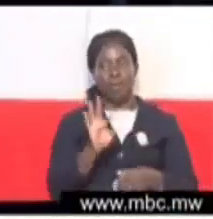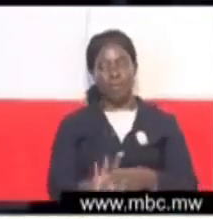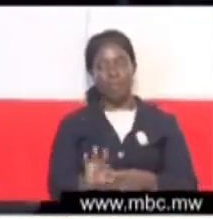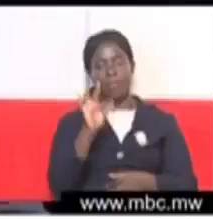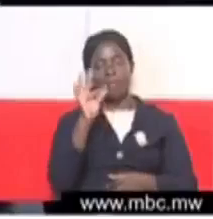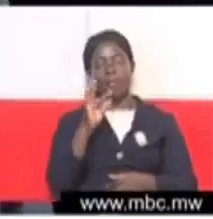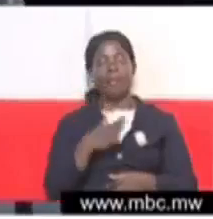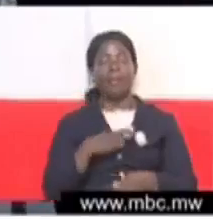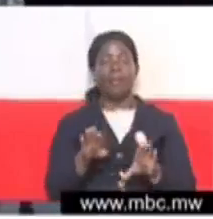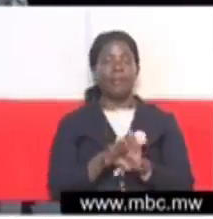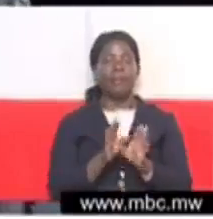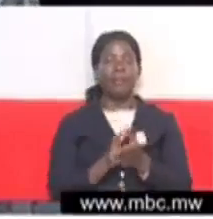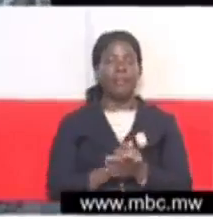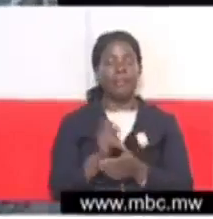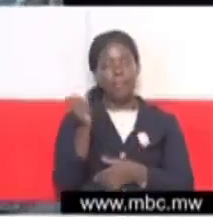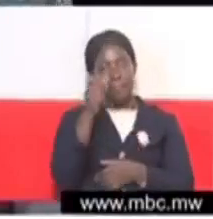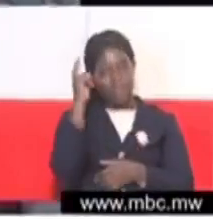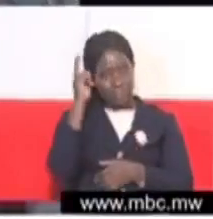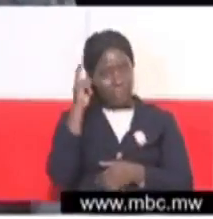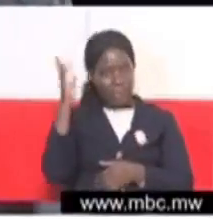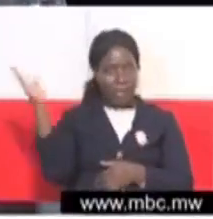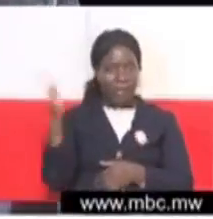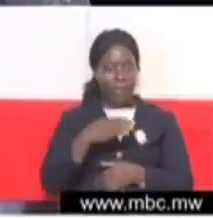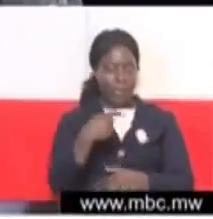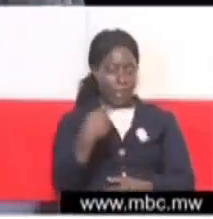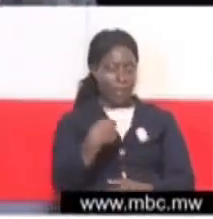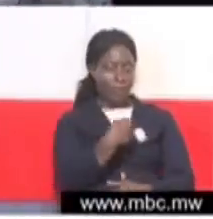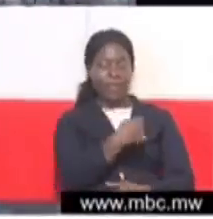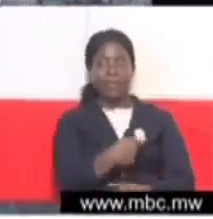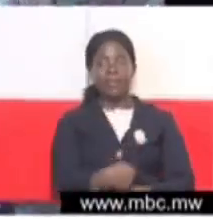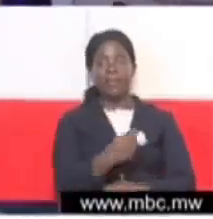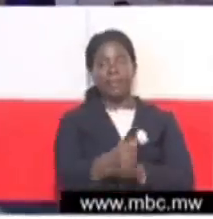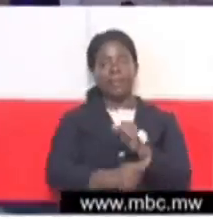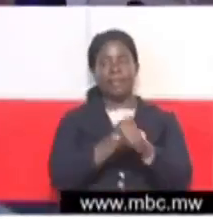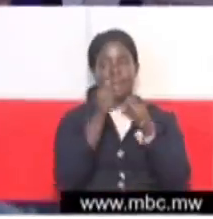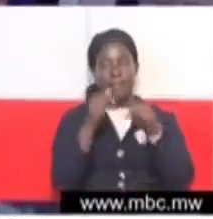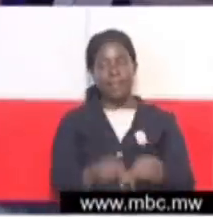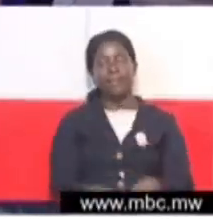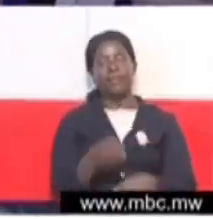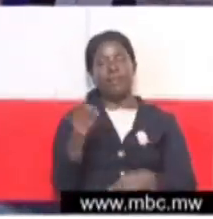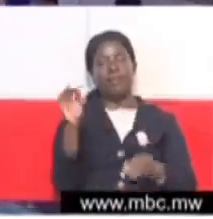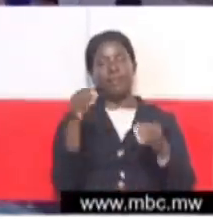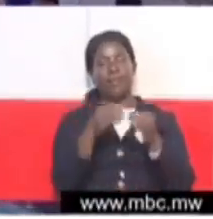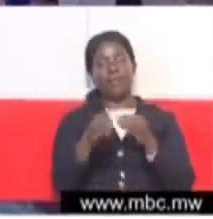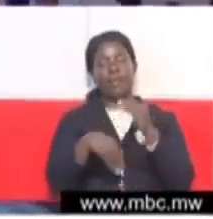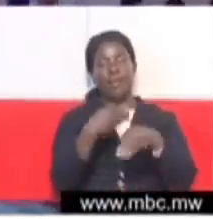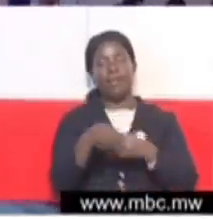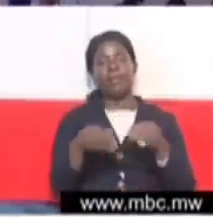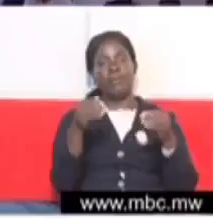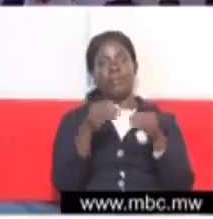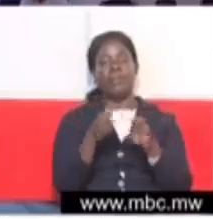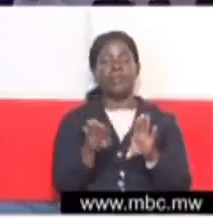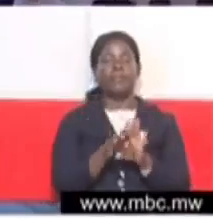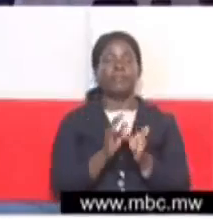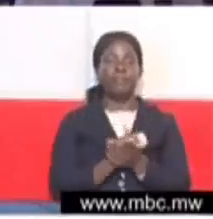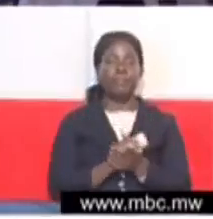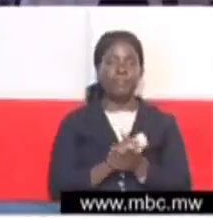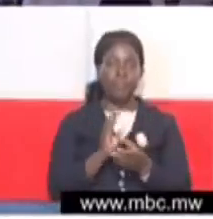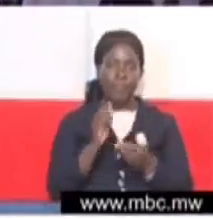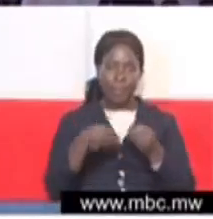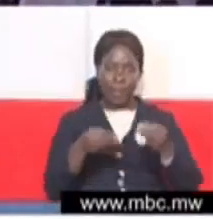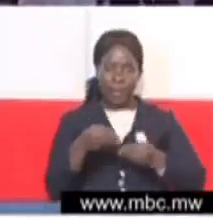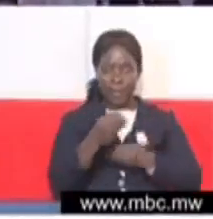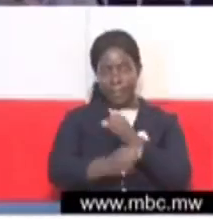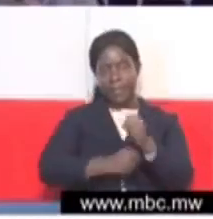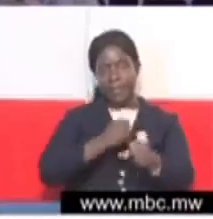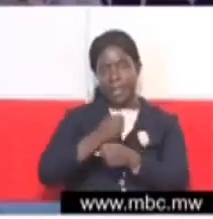President Dr. Lazarus Chakwera comes to China this year for the summit after attending the China-Africa Economic and Trade Expo last year,